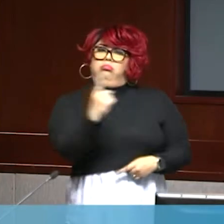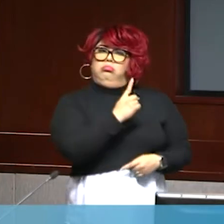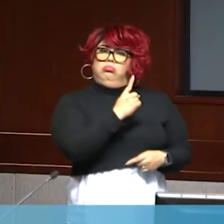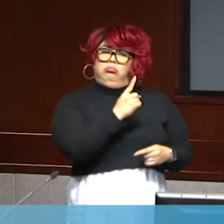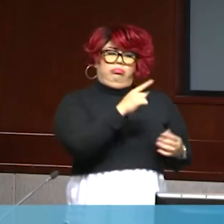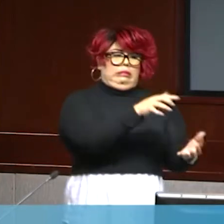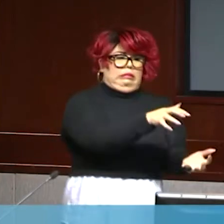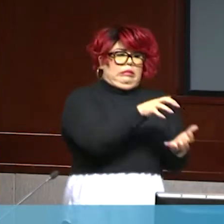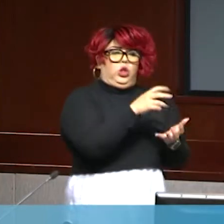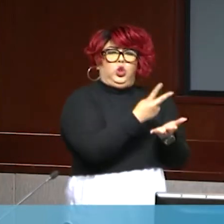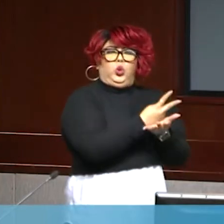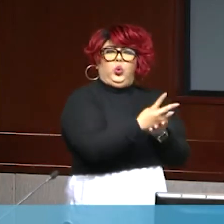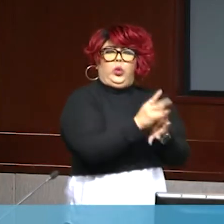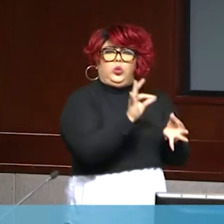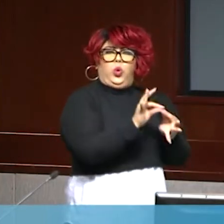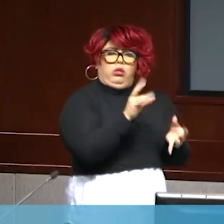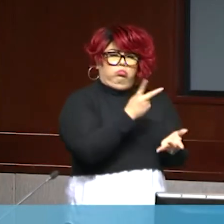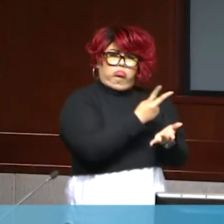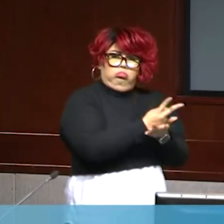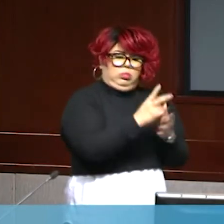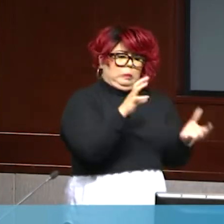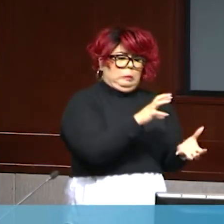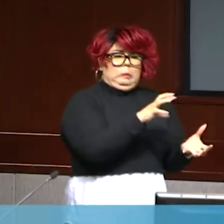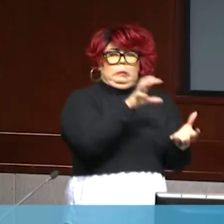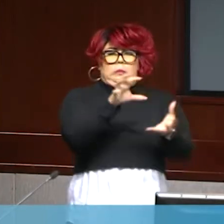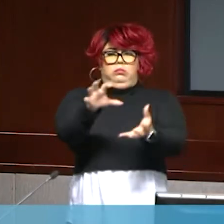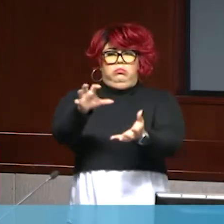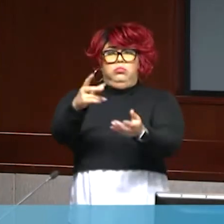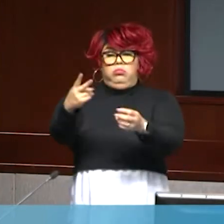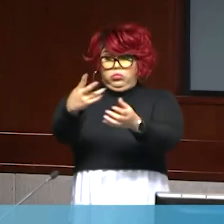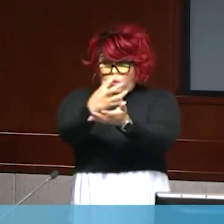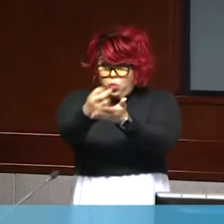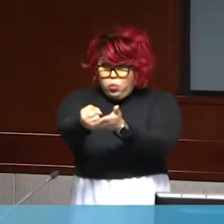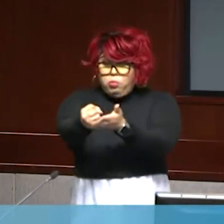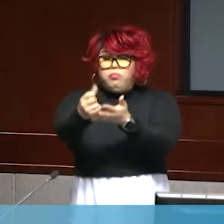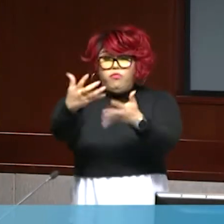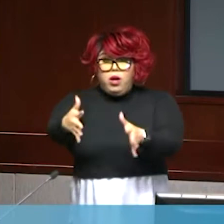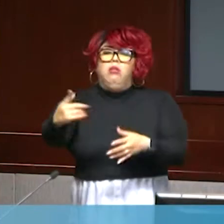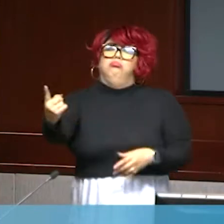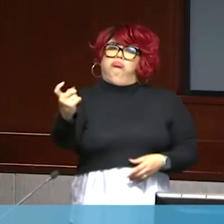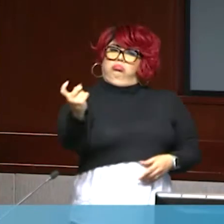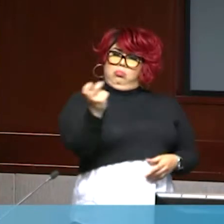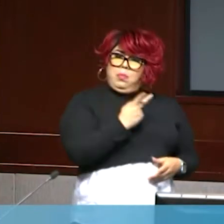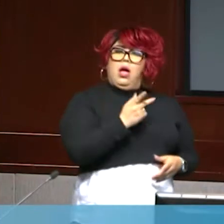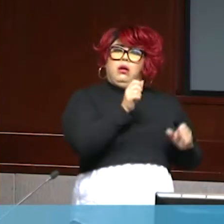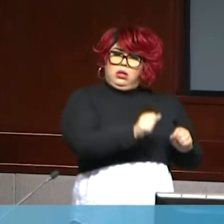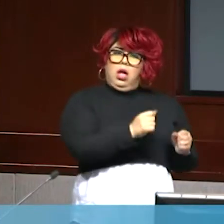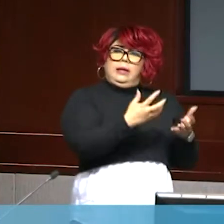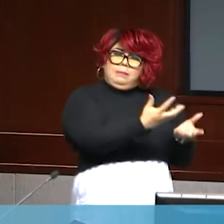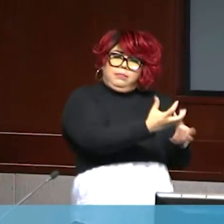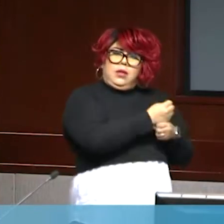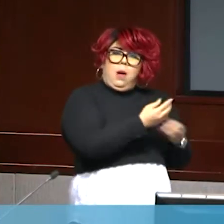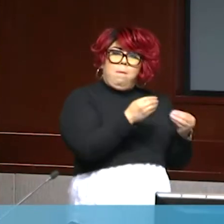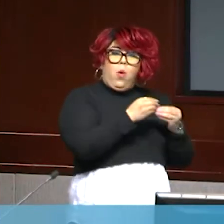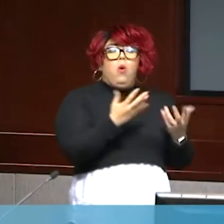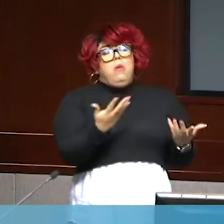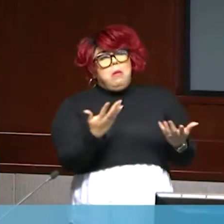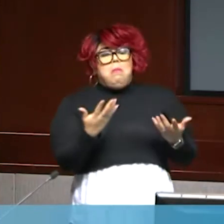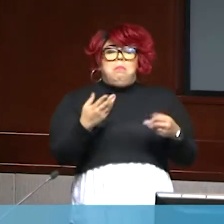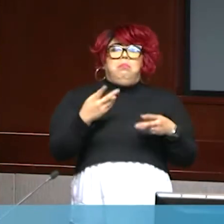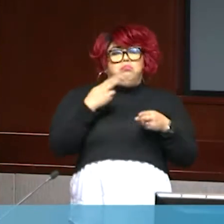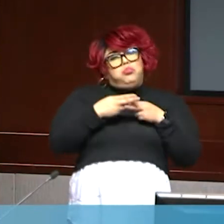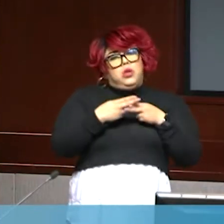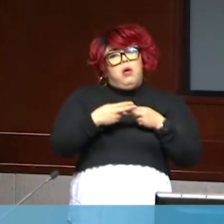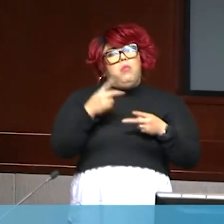2-week supply is used up, they can come back and get another supply while supplies and money lasts on that. We'll